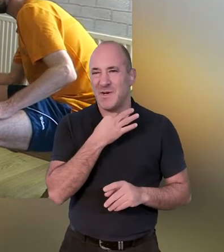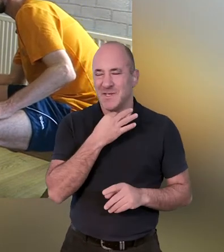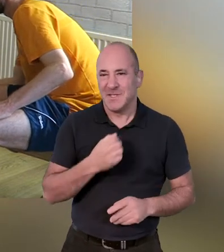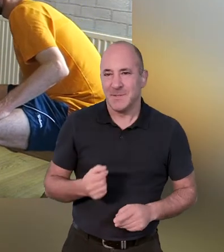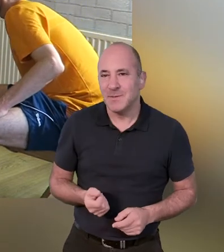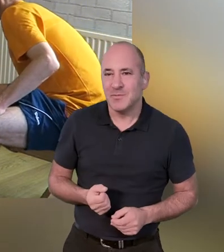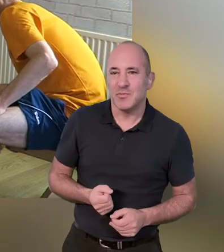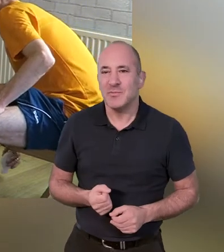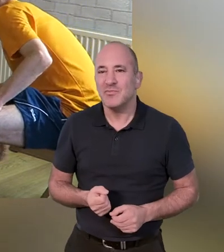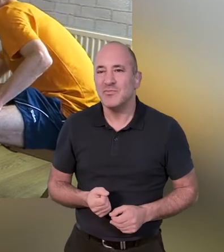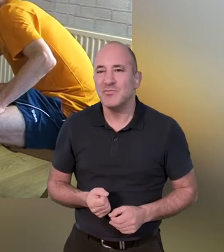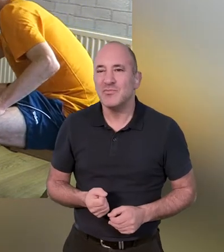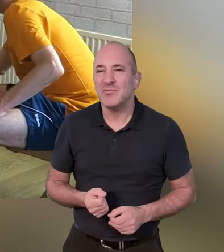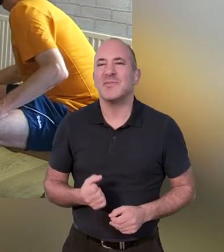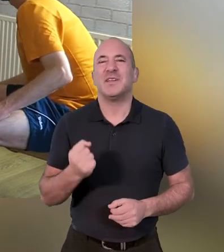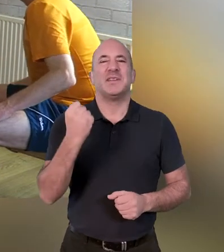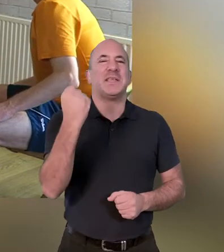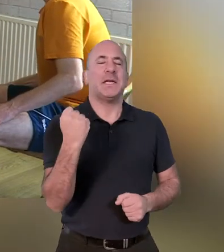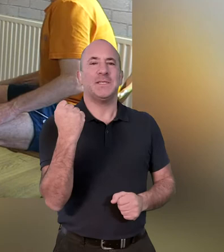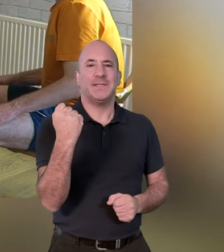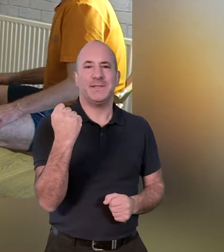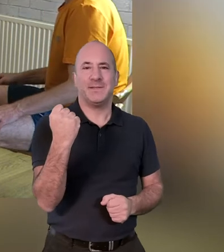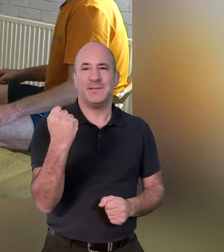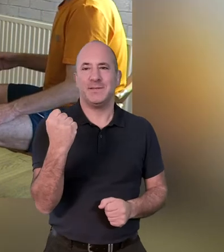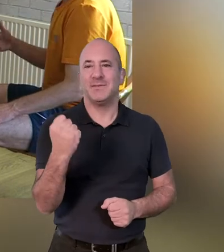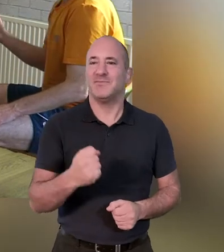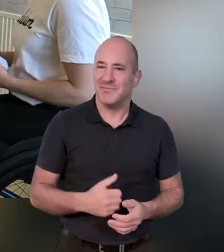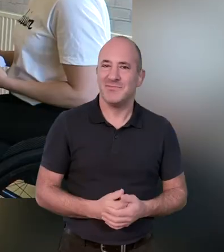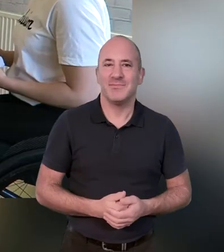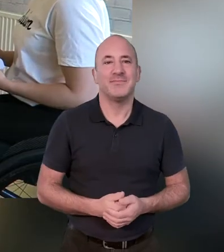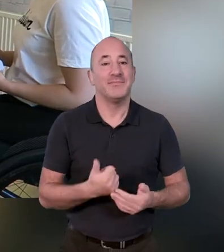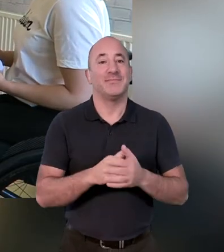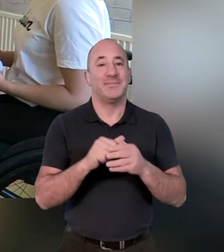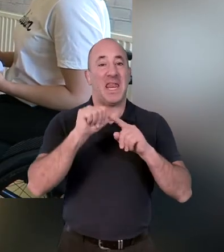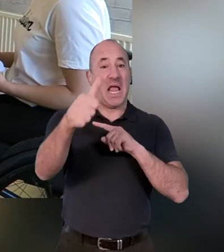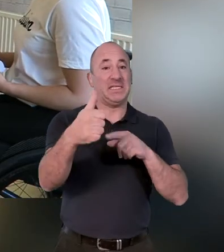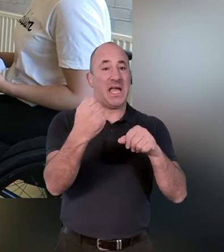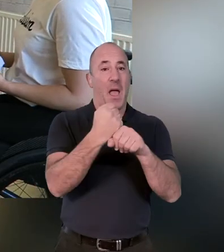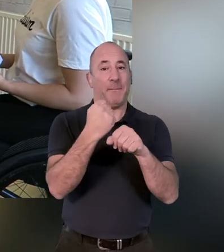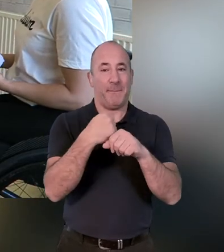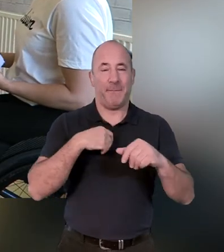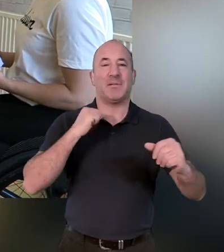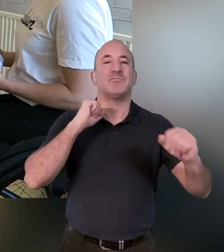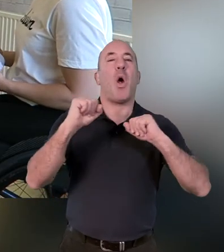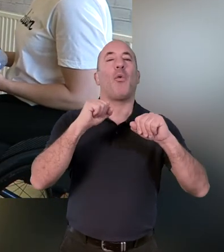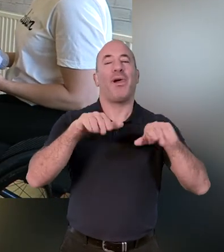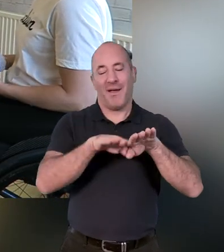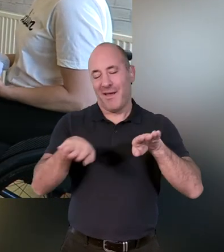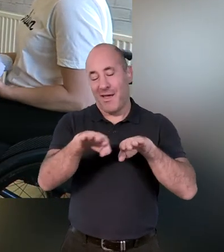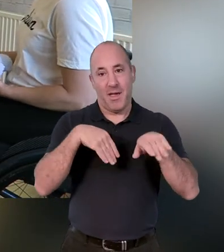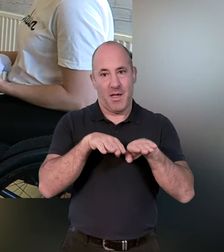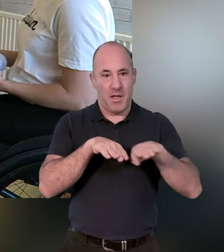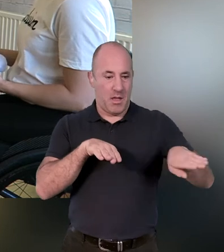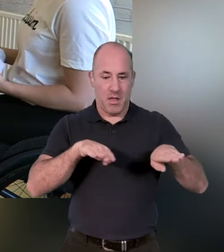take a risk? I think so. Yes. And for the next little game,